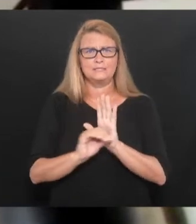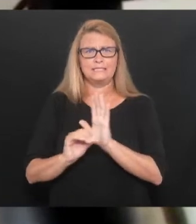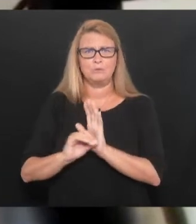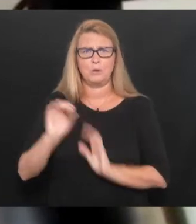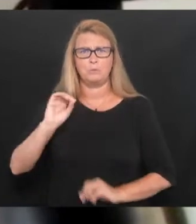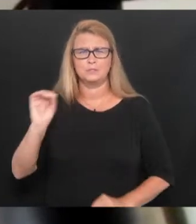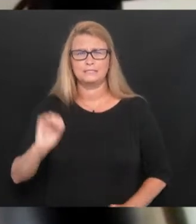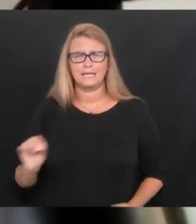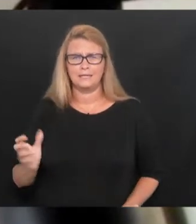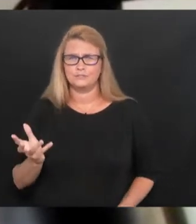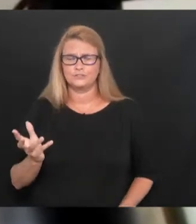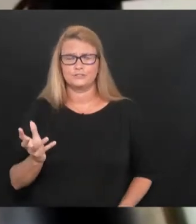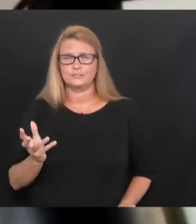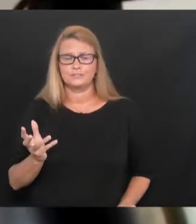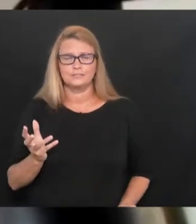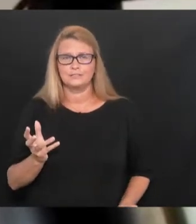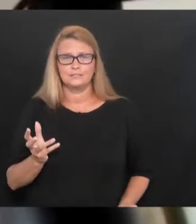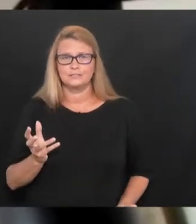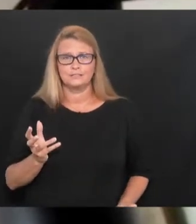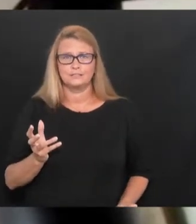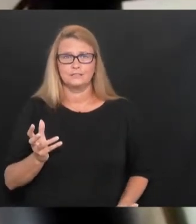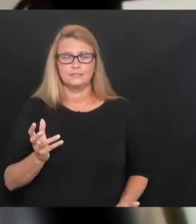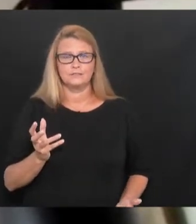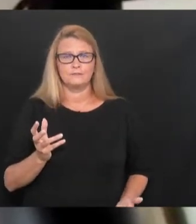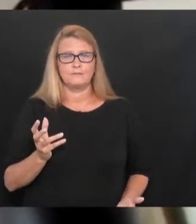percentages. I think